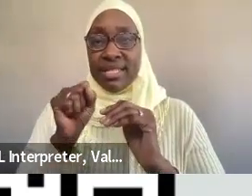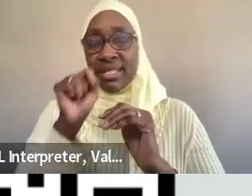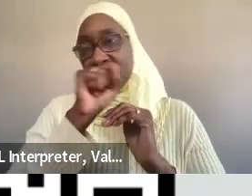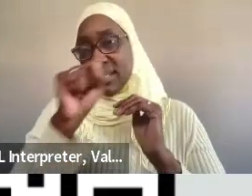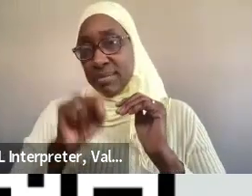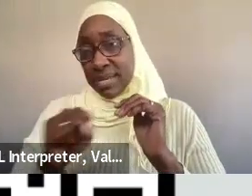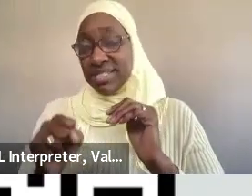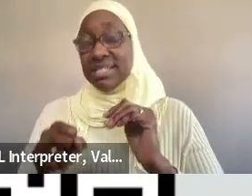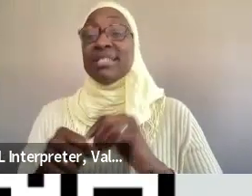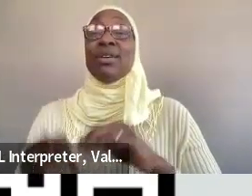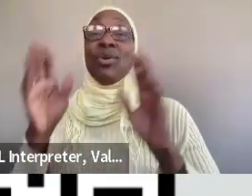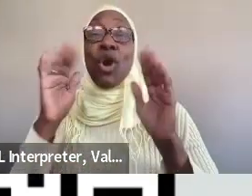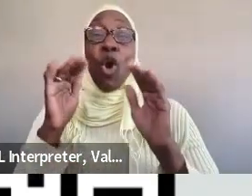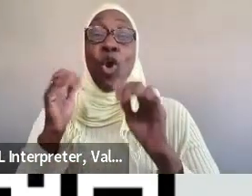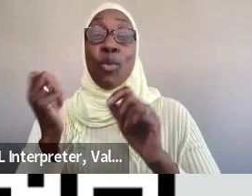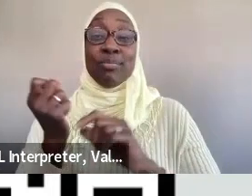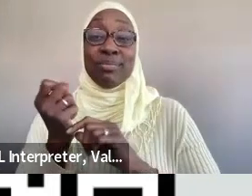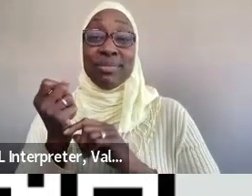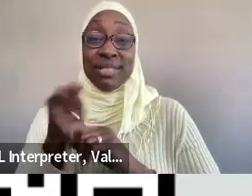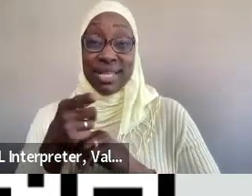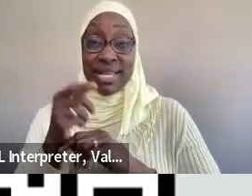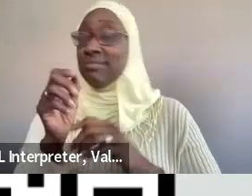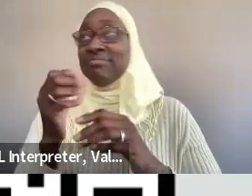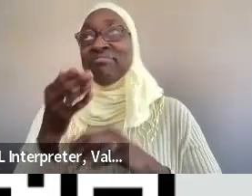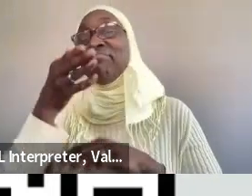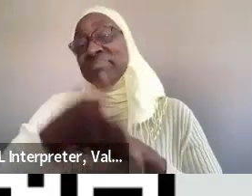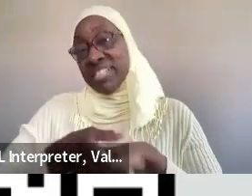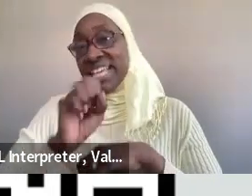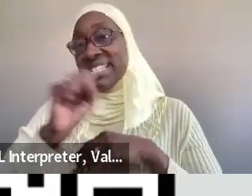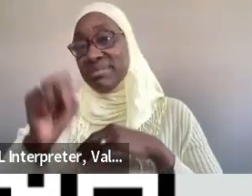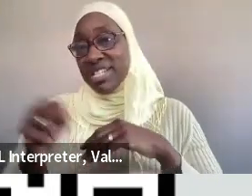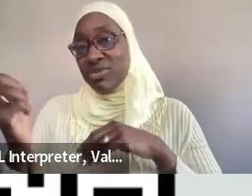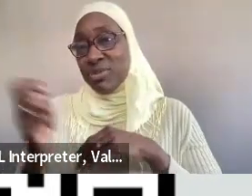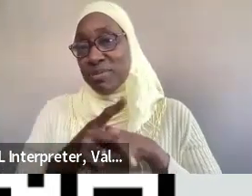more accessible next semester. But thank you for having me.